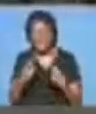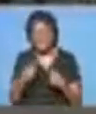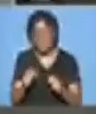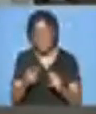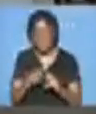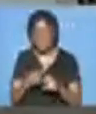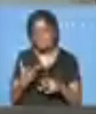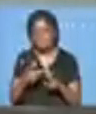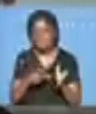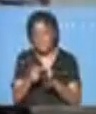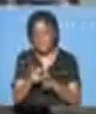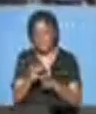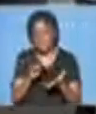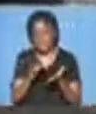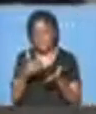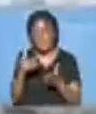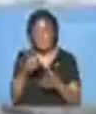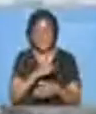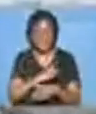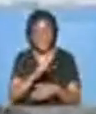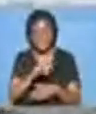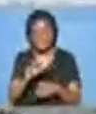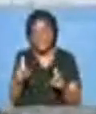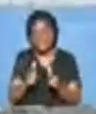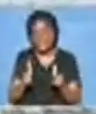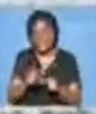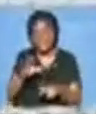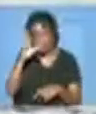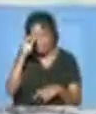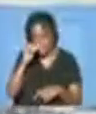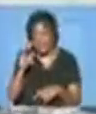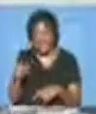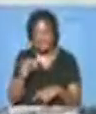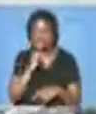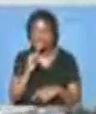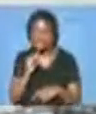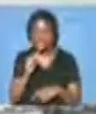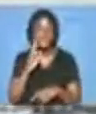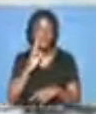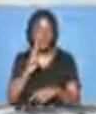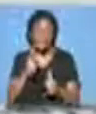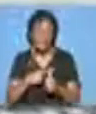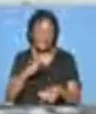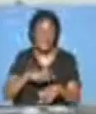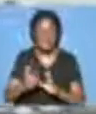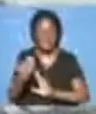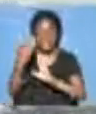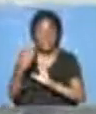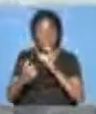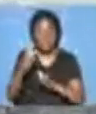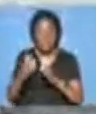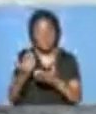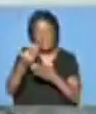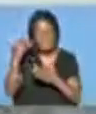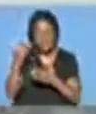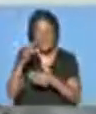Davis and the little boy. This, however, is not Dean's first time facing the courts. The then 18-year-old woman, previously charged